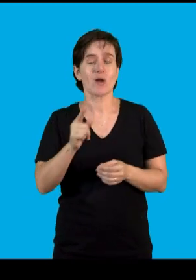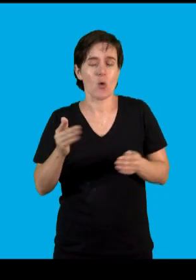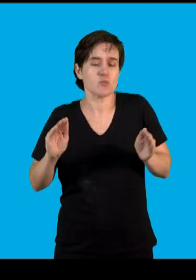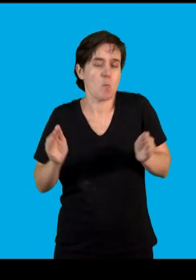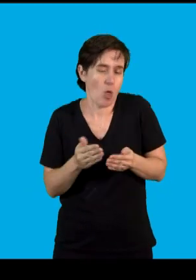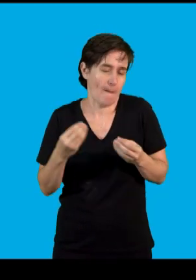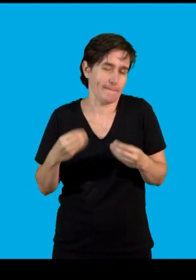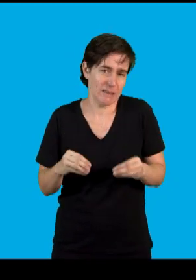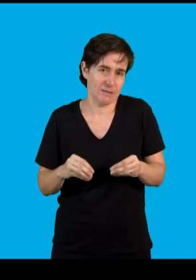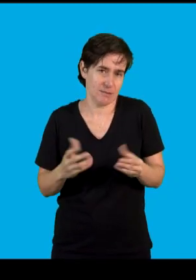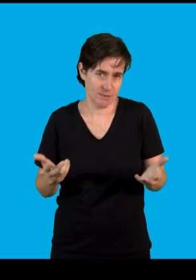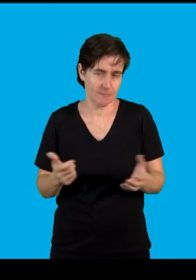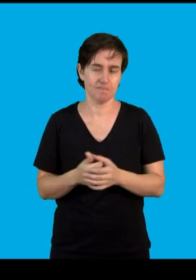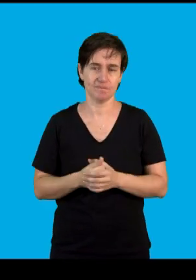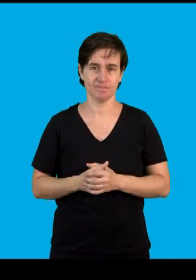business.